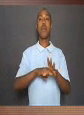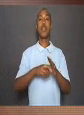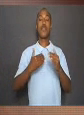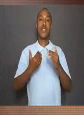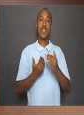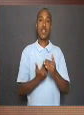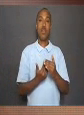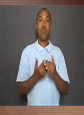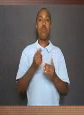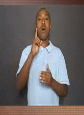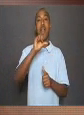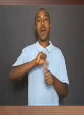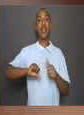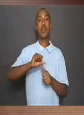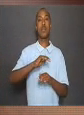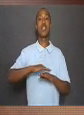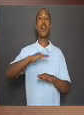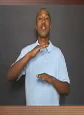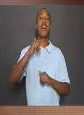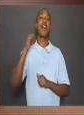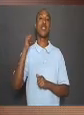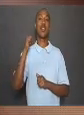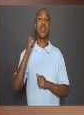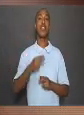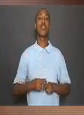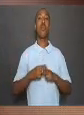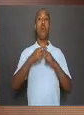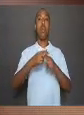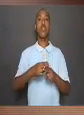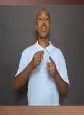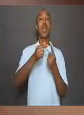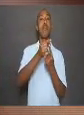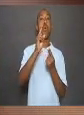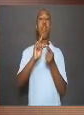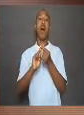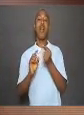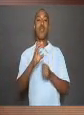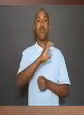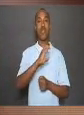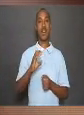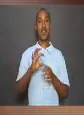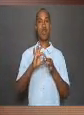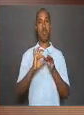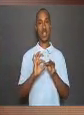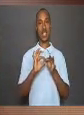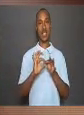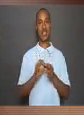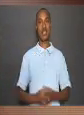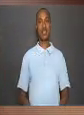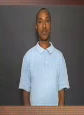of one atom than the other is called a polar covalent bond.